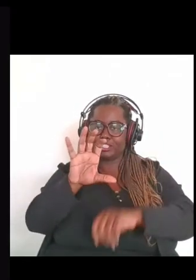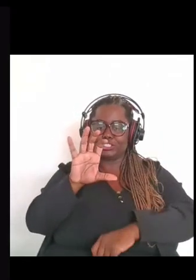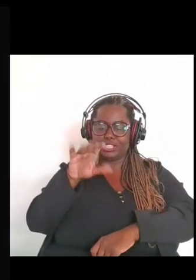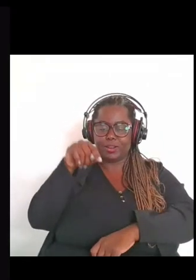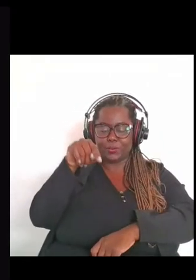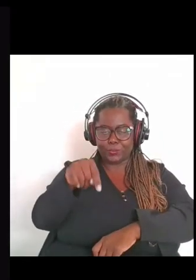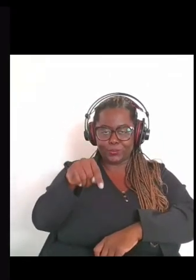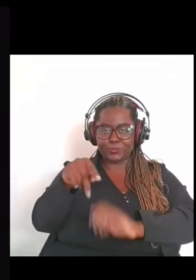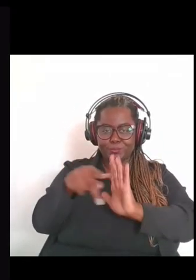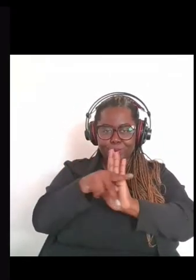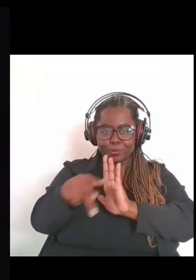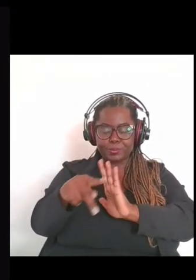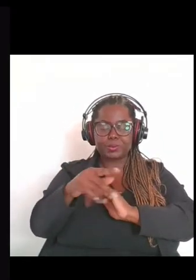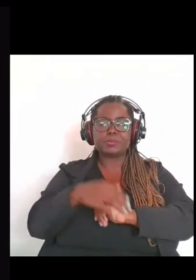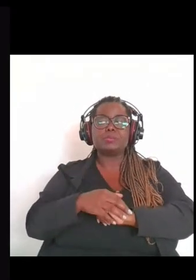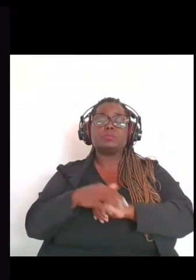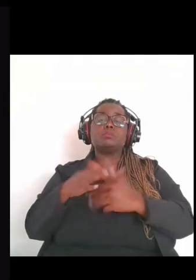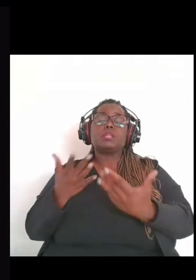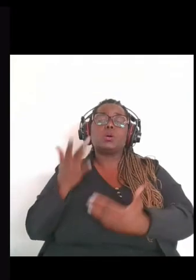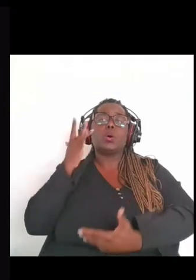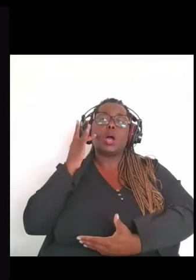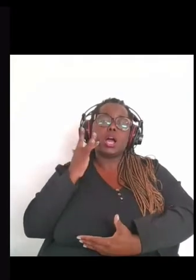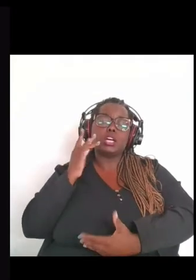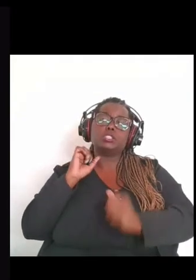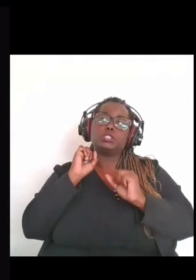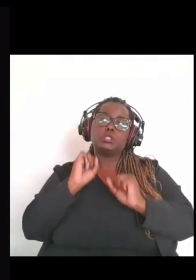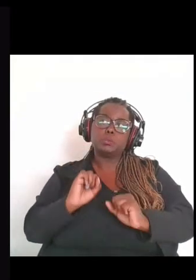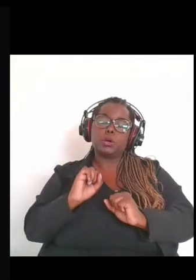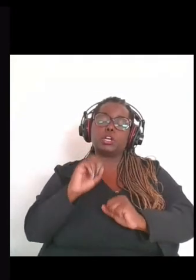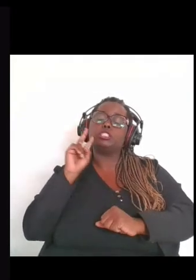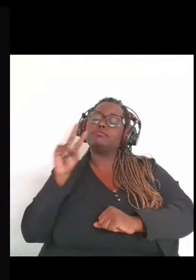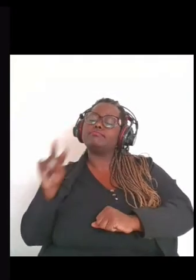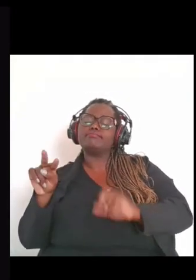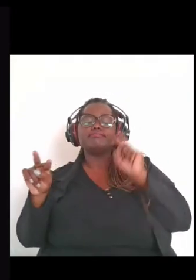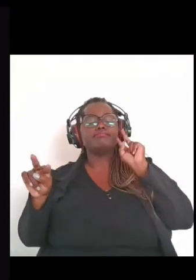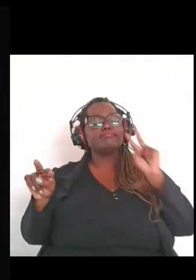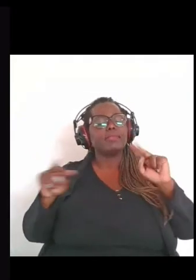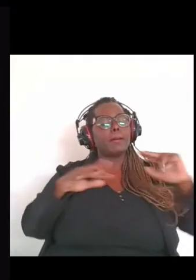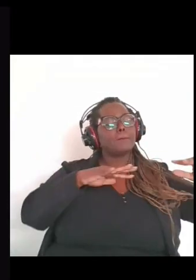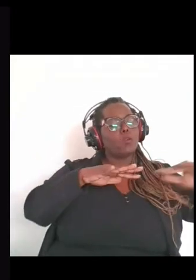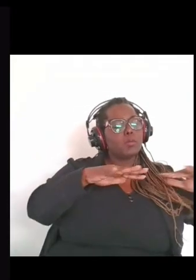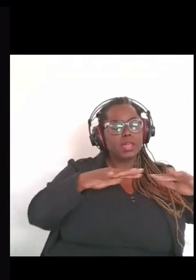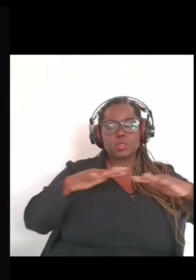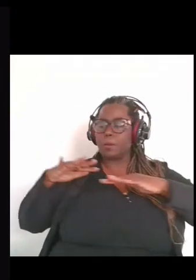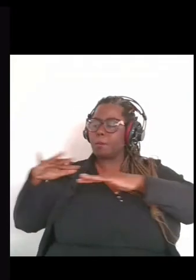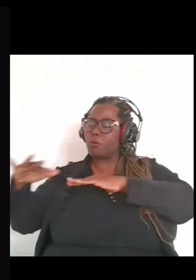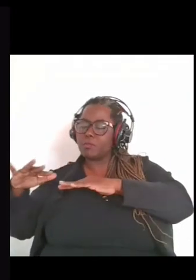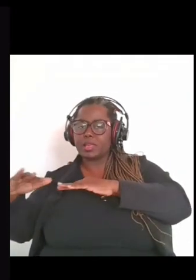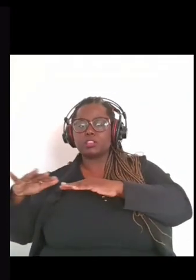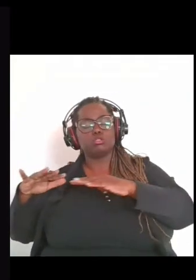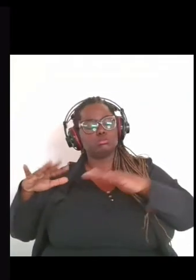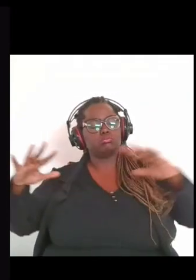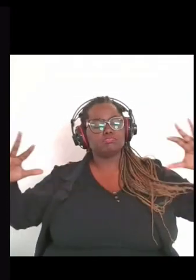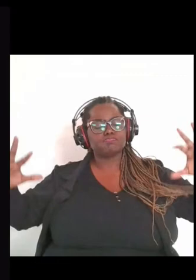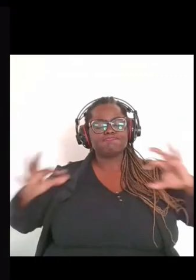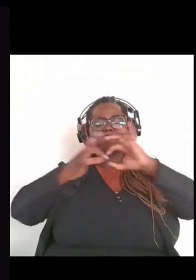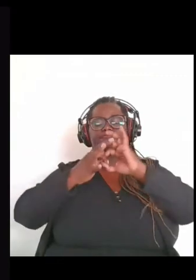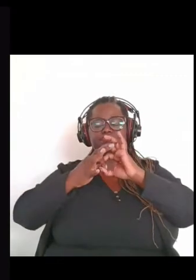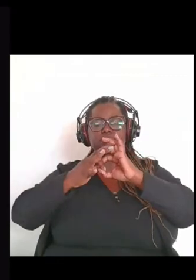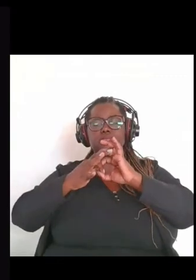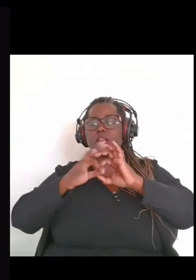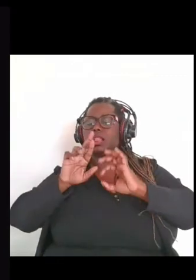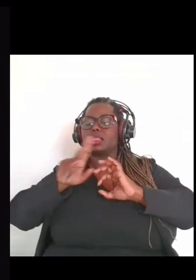these two shifts and movements together um not necessarily comparatively but to say that these are the shifts that are happening